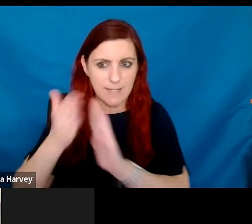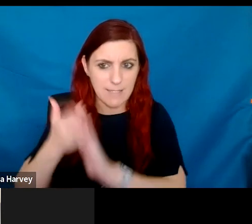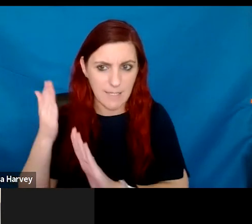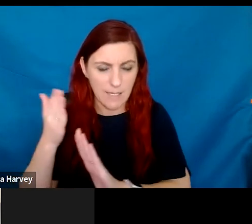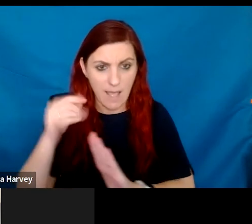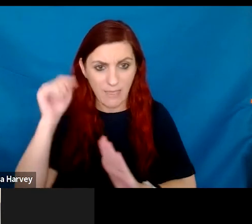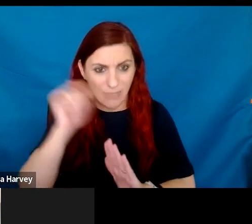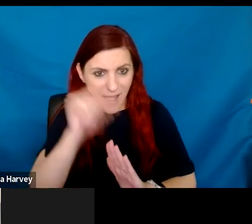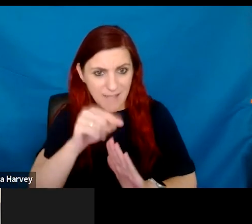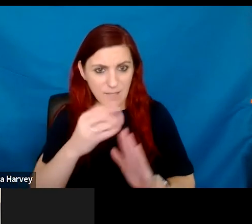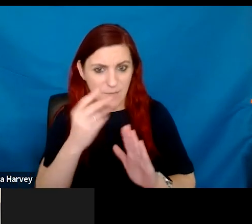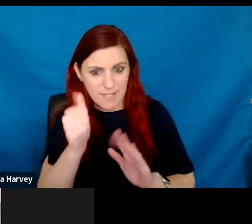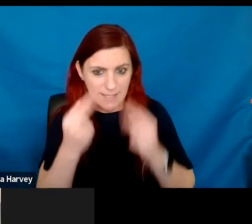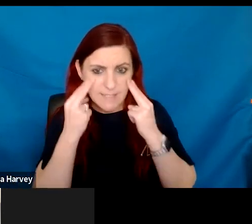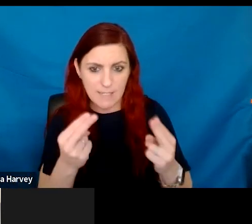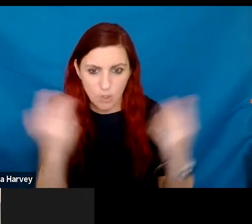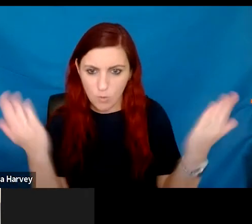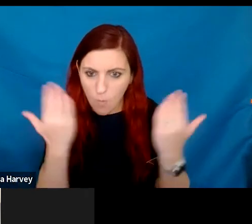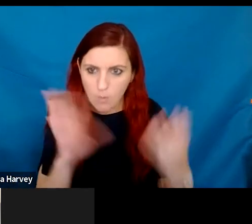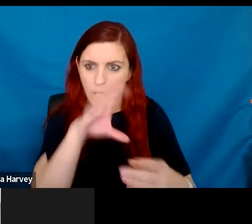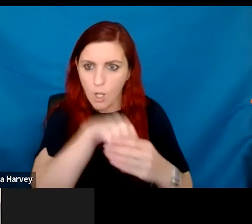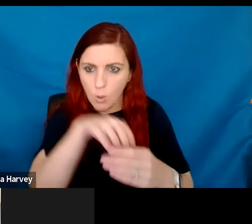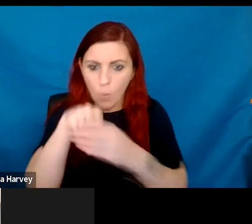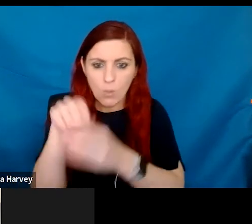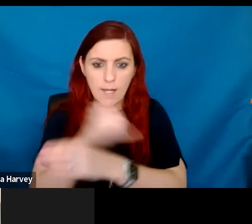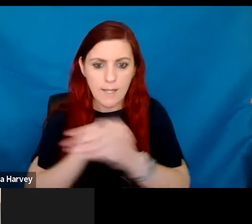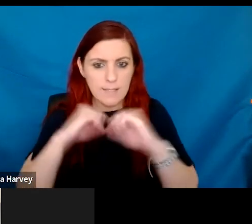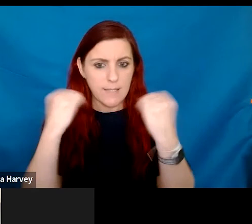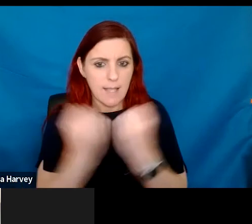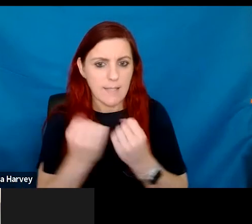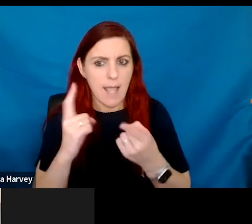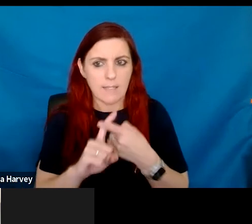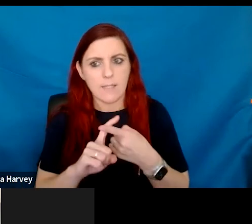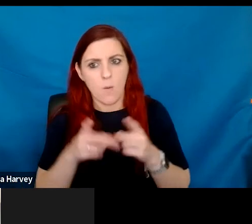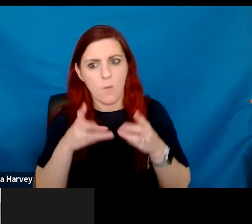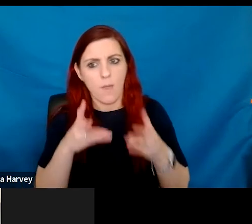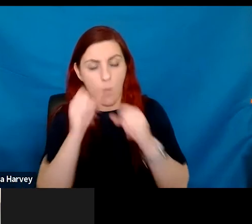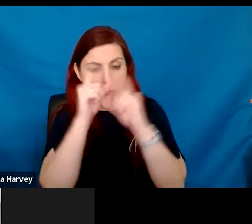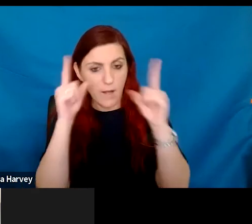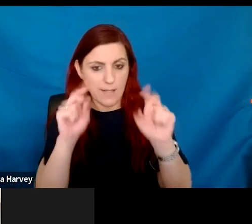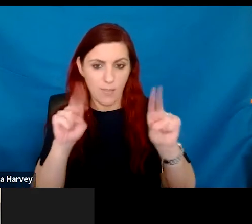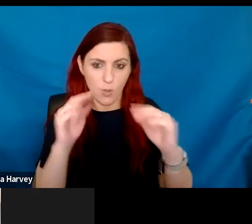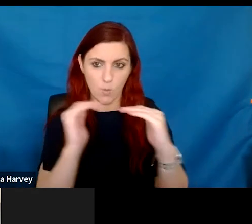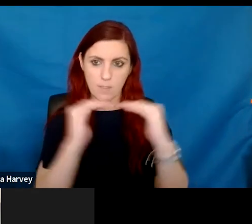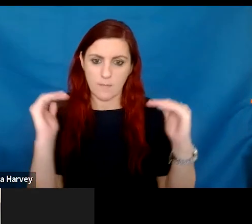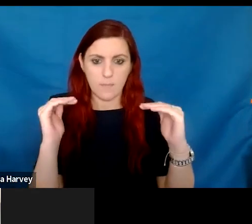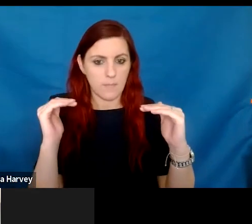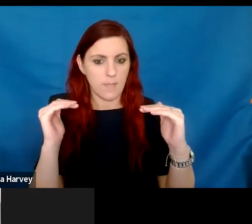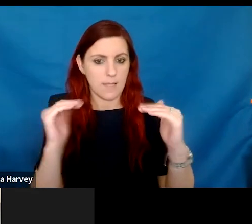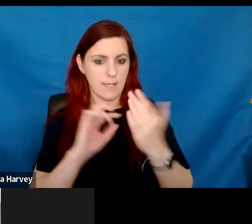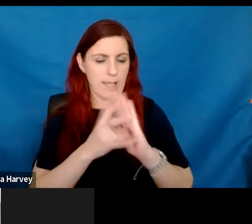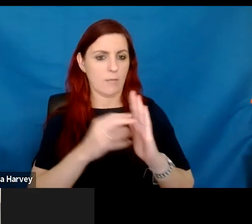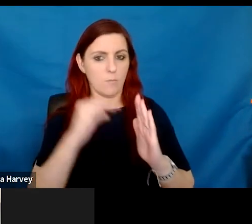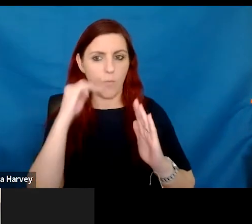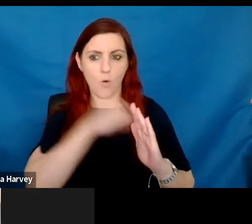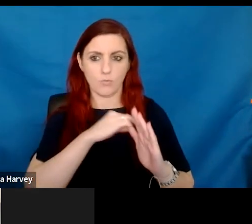badly needed to promote inclusion in our society, and I'm aware that the new standard was used as a key reference by the